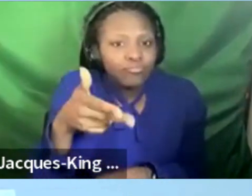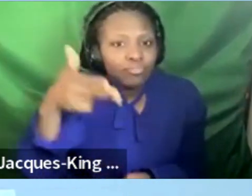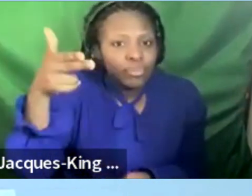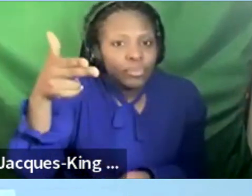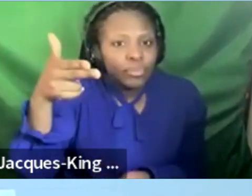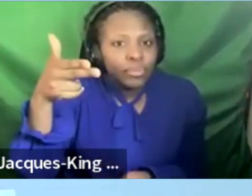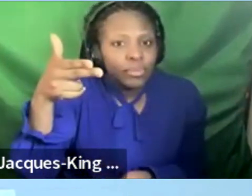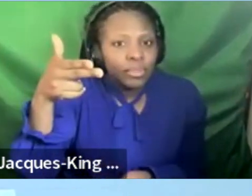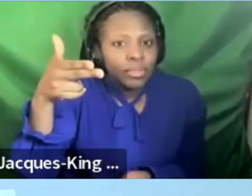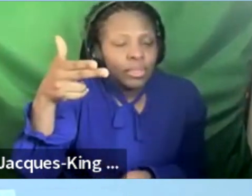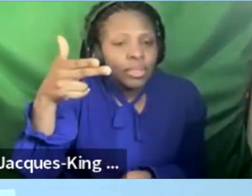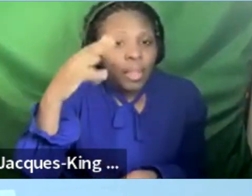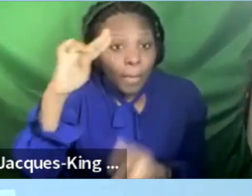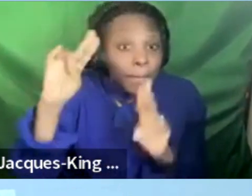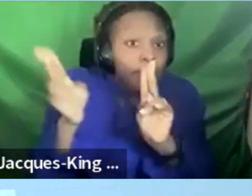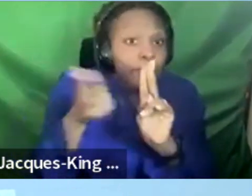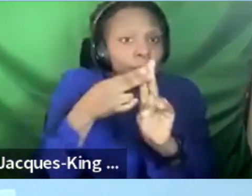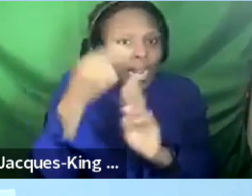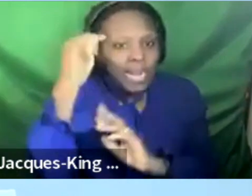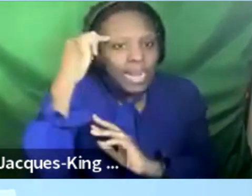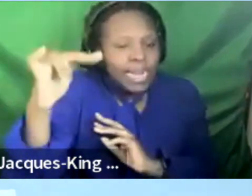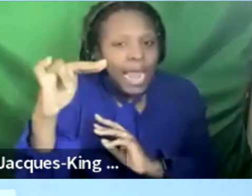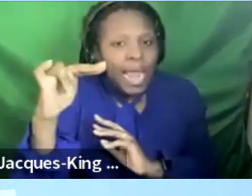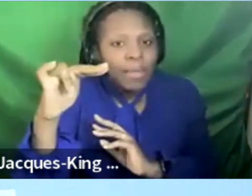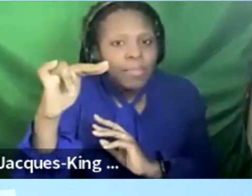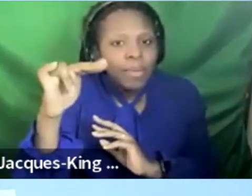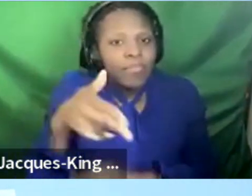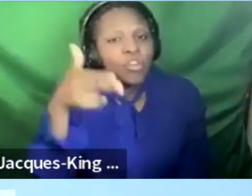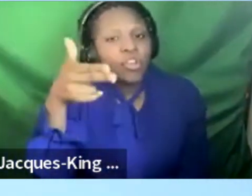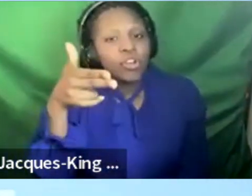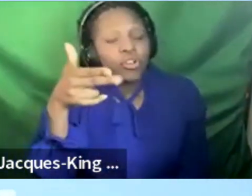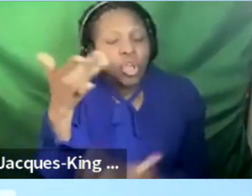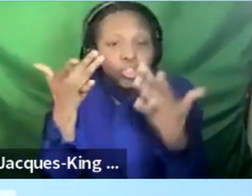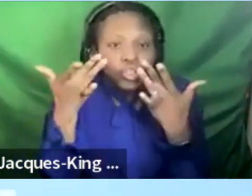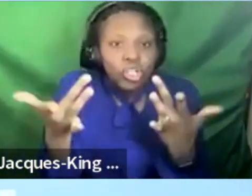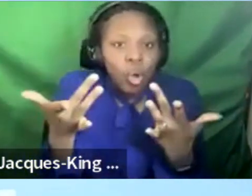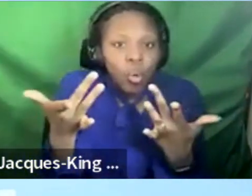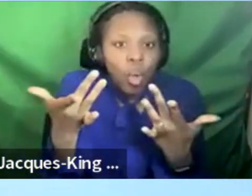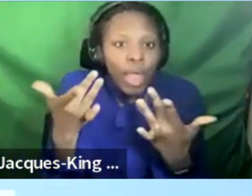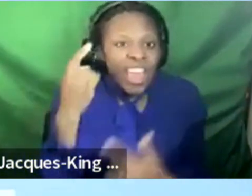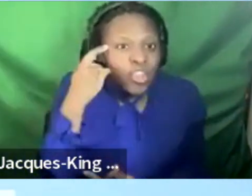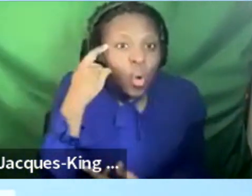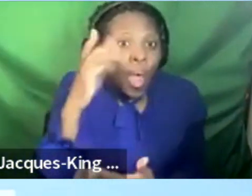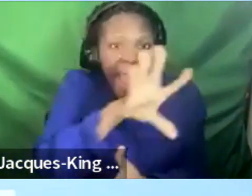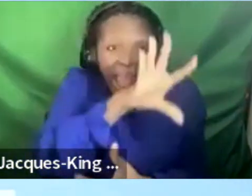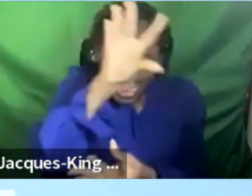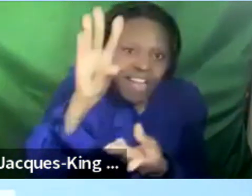of rapiers, we're going to make that the rapier the